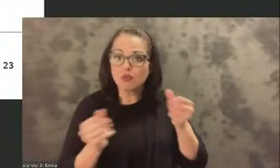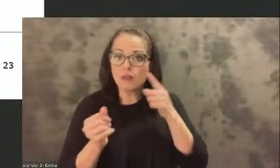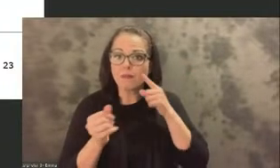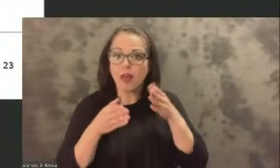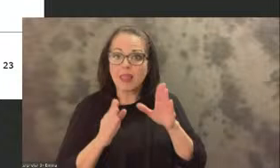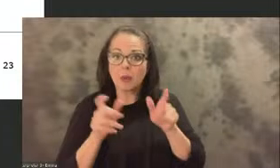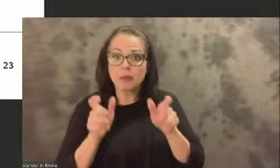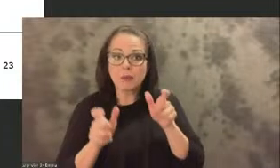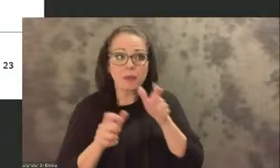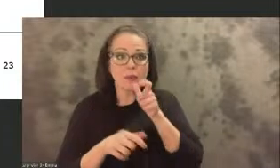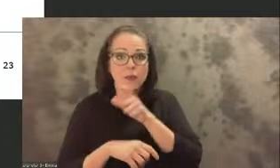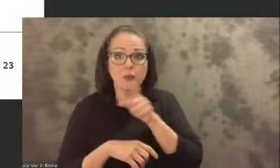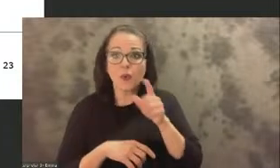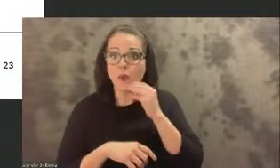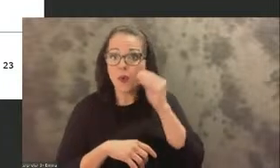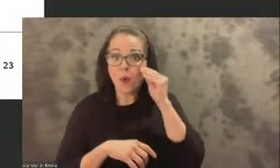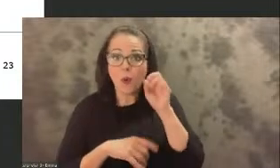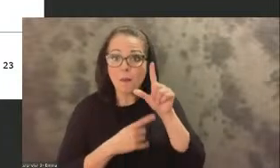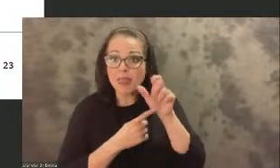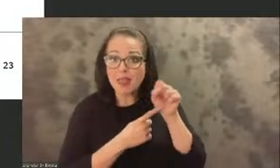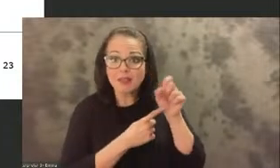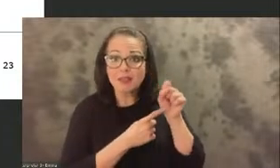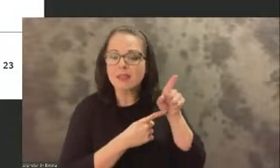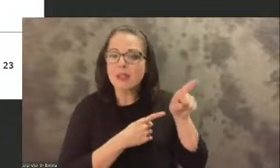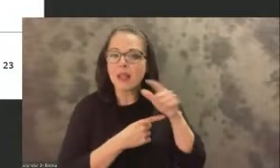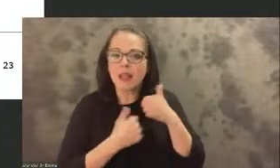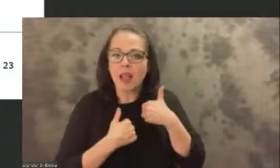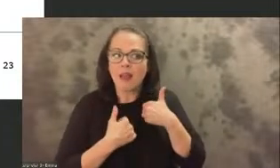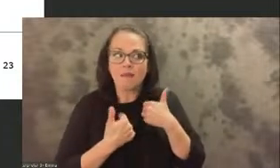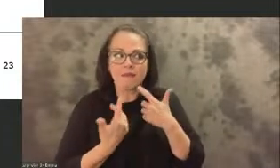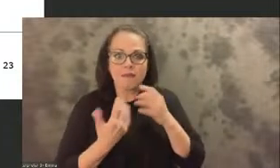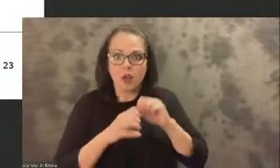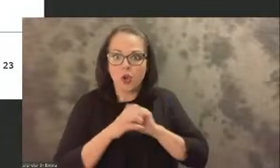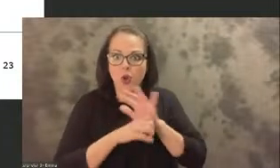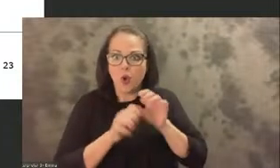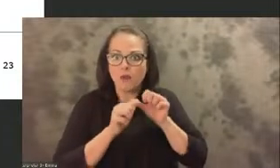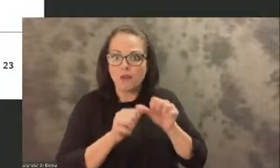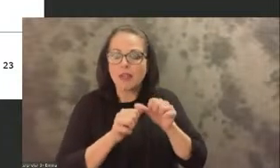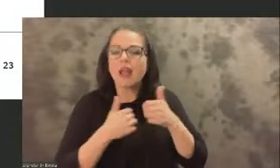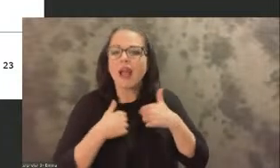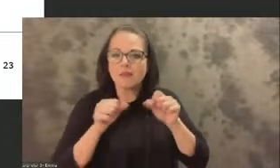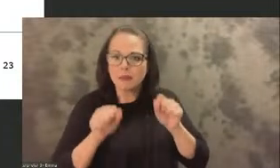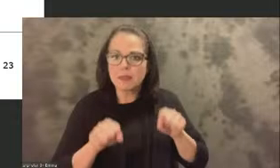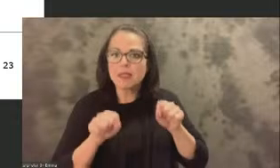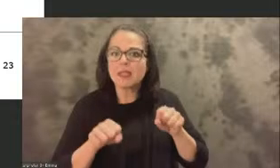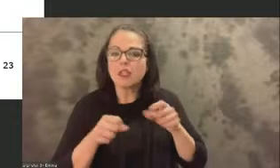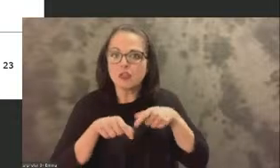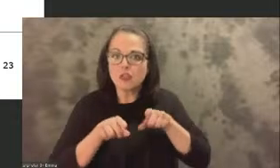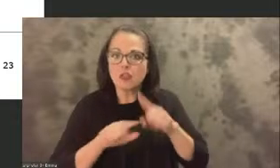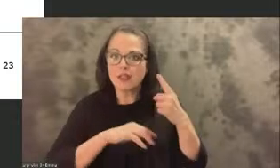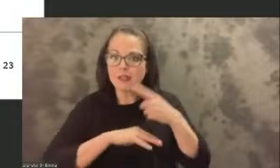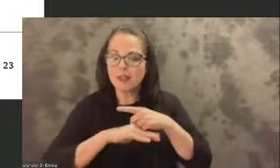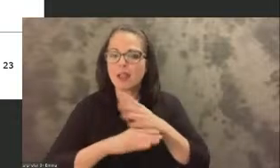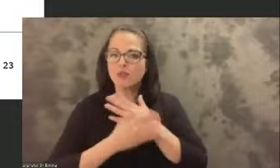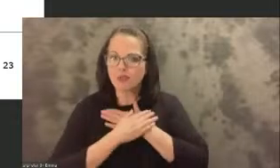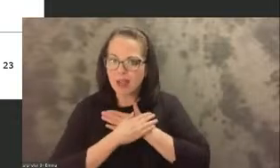people experiencing homelessness and long COVID have the ability to rest during the day.